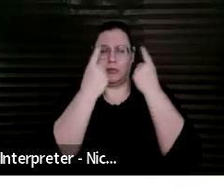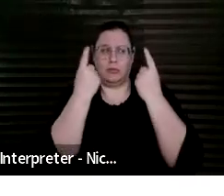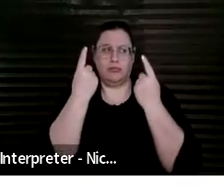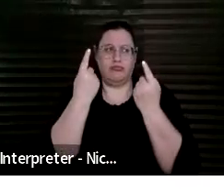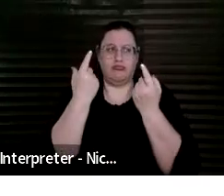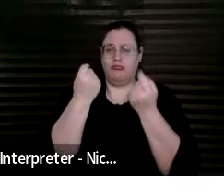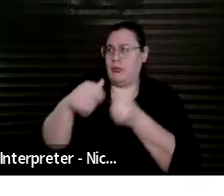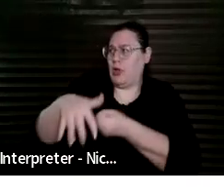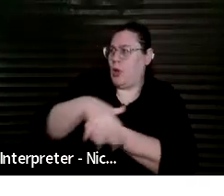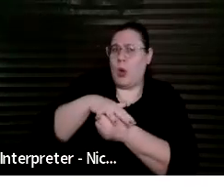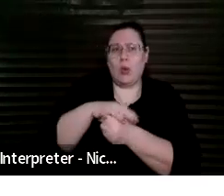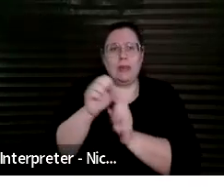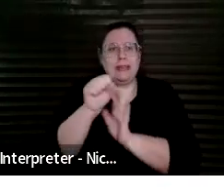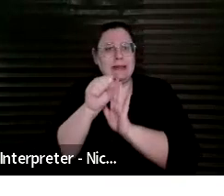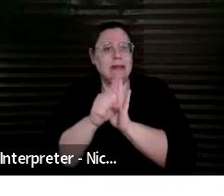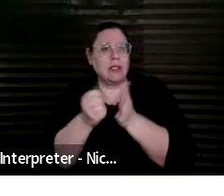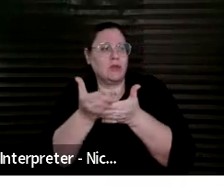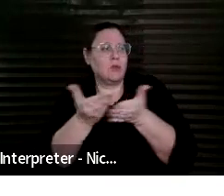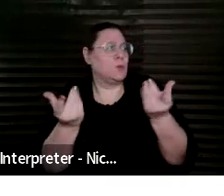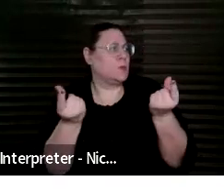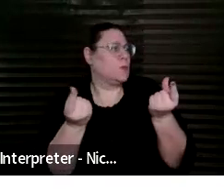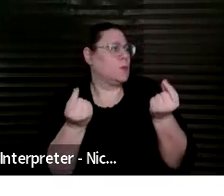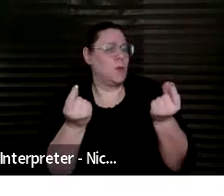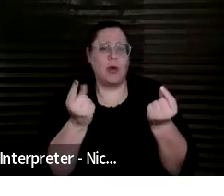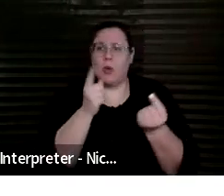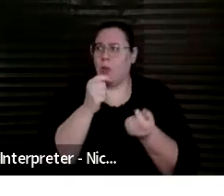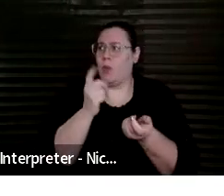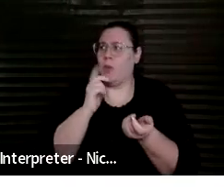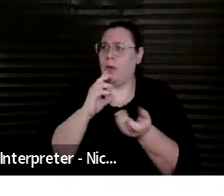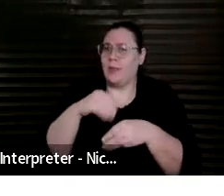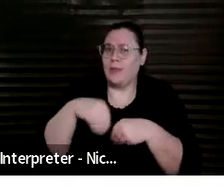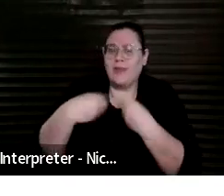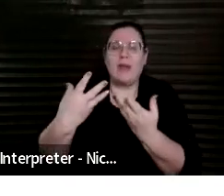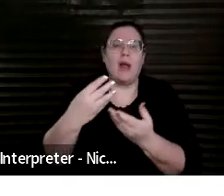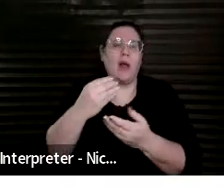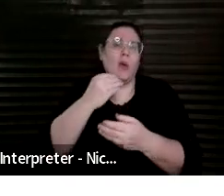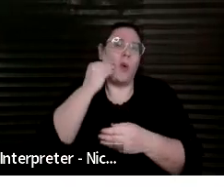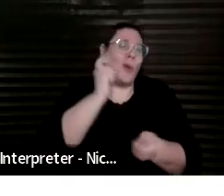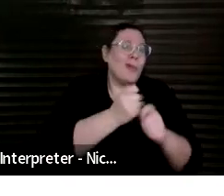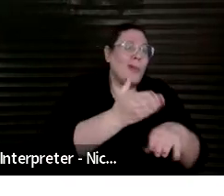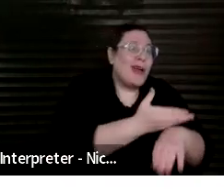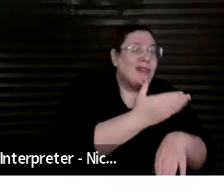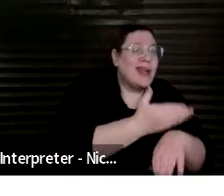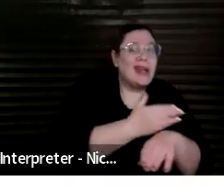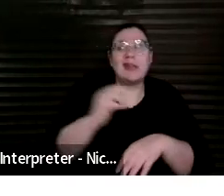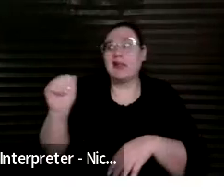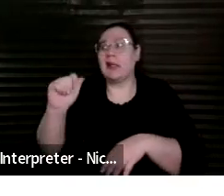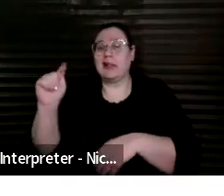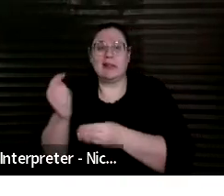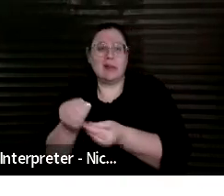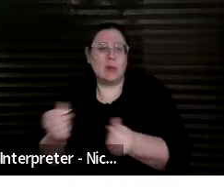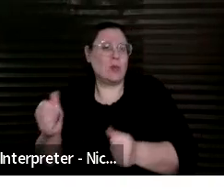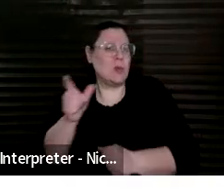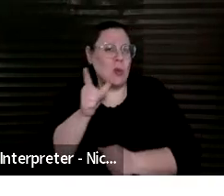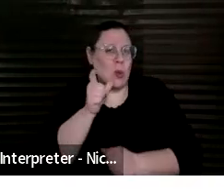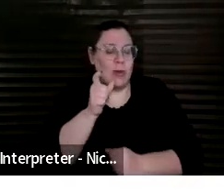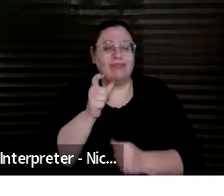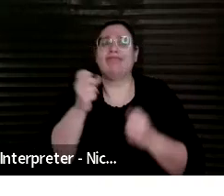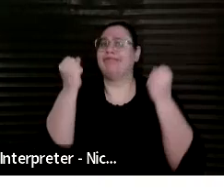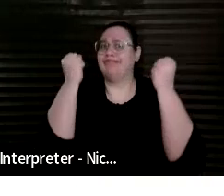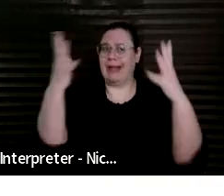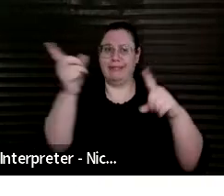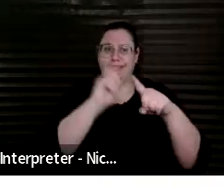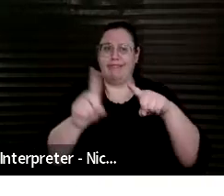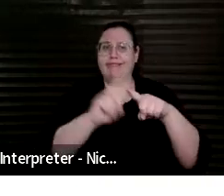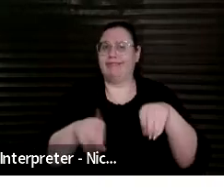Another question to ask is, what are the local and state resources that will provide home modification and AT solutions?